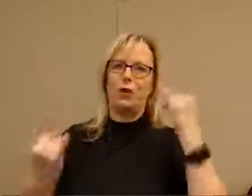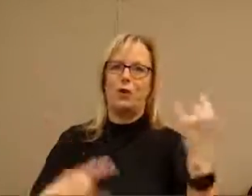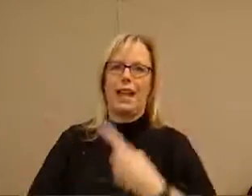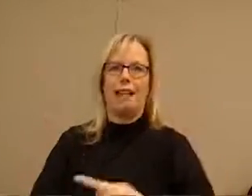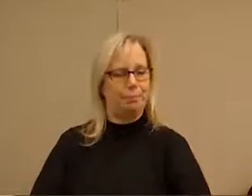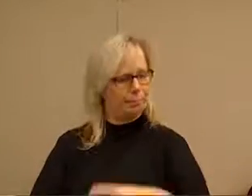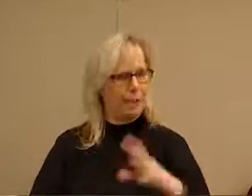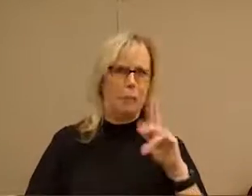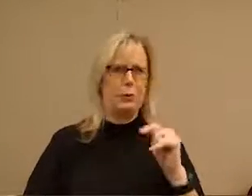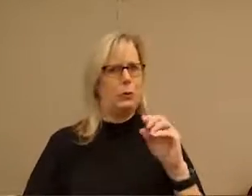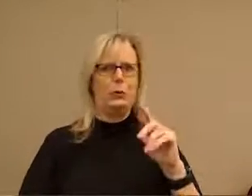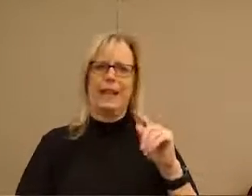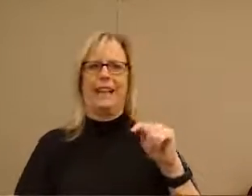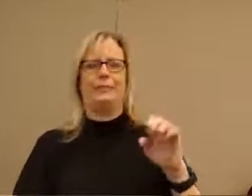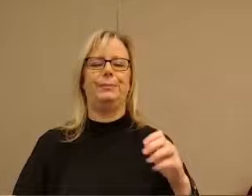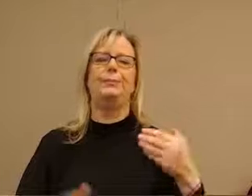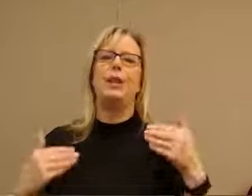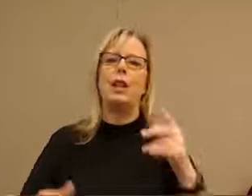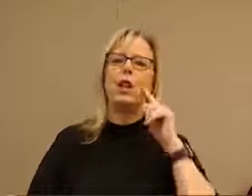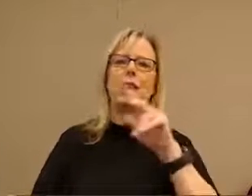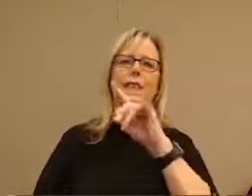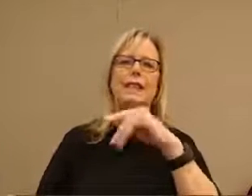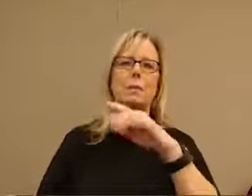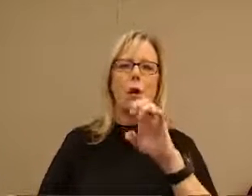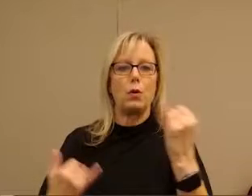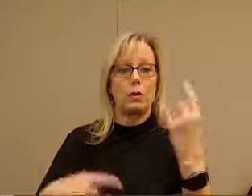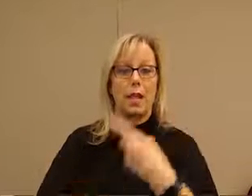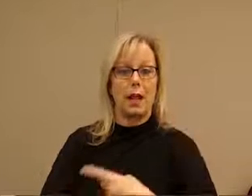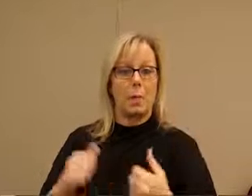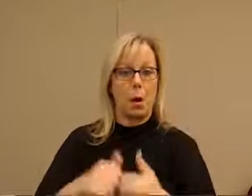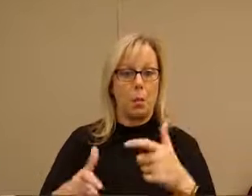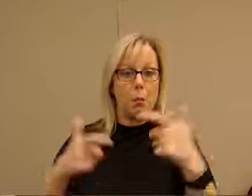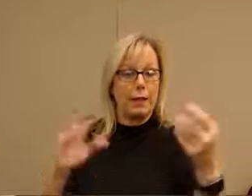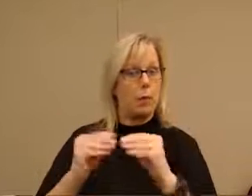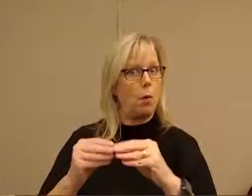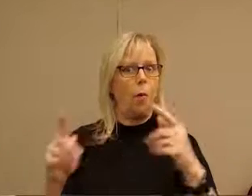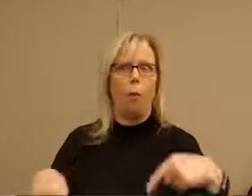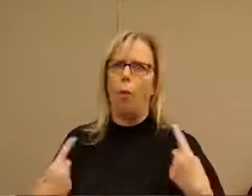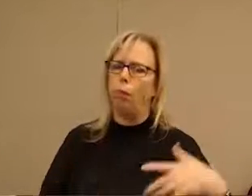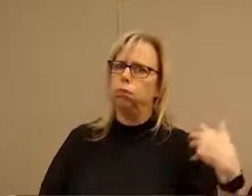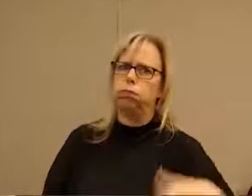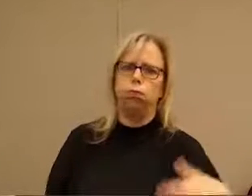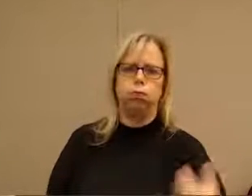date. All right, let's look at the zip codes for today. Biggest numbers we've ever seen.